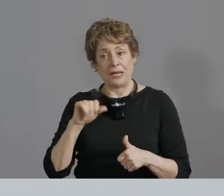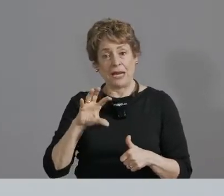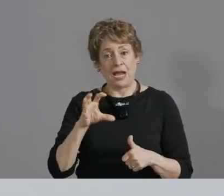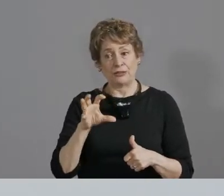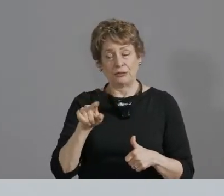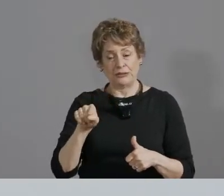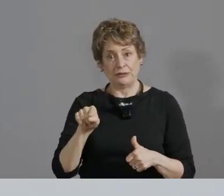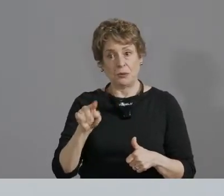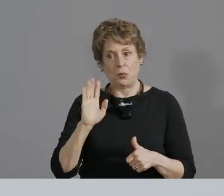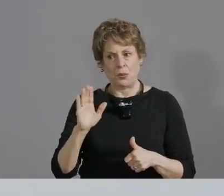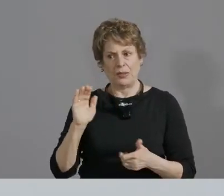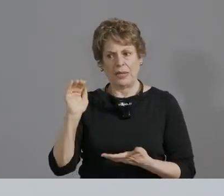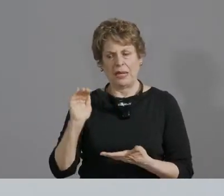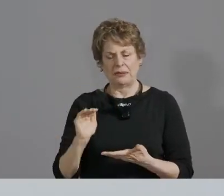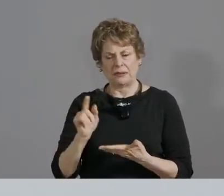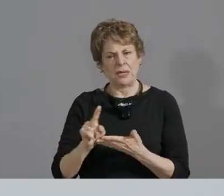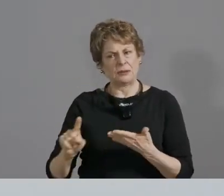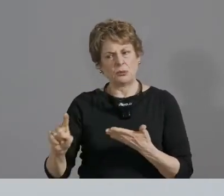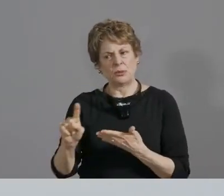week,